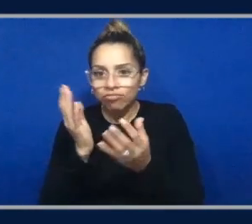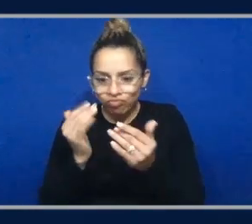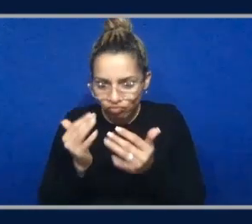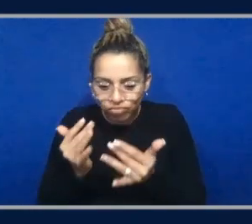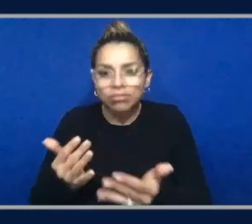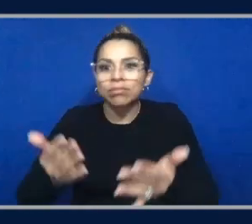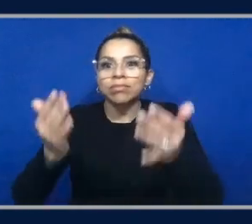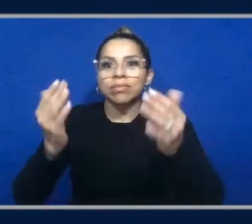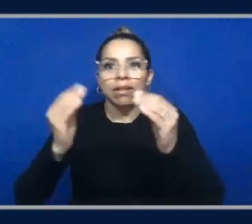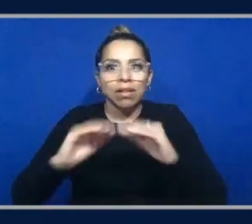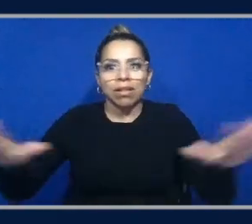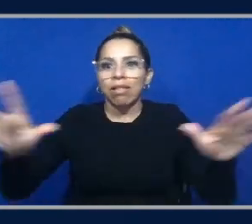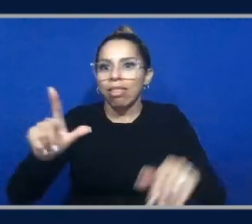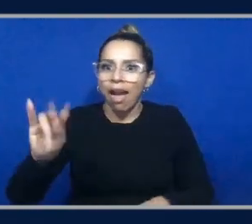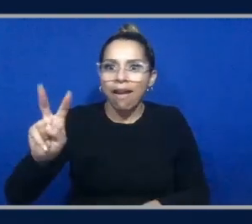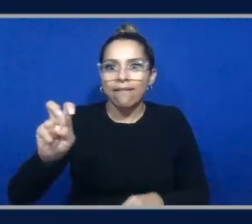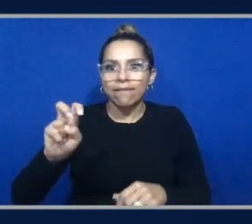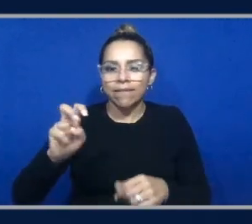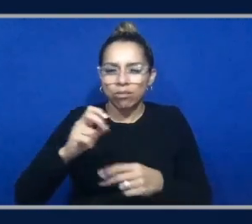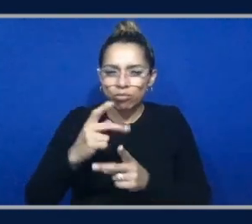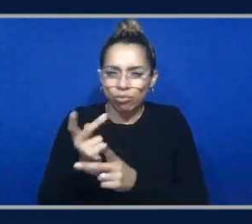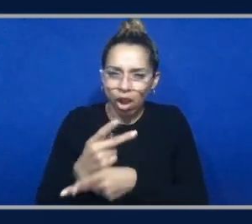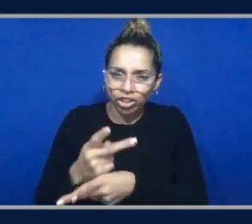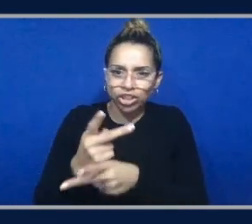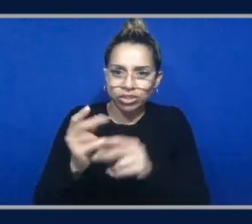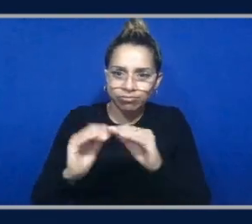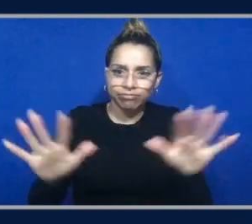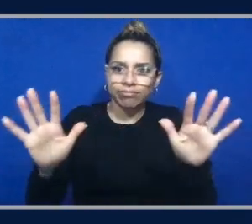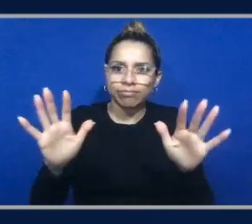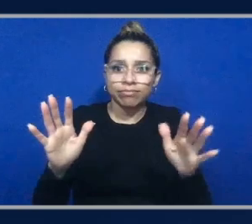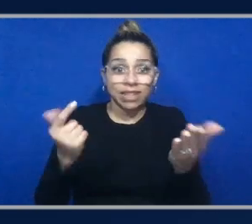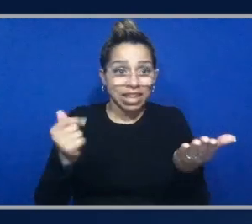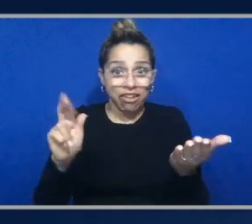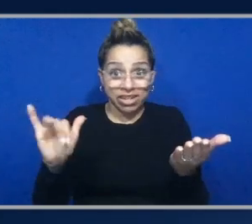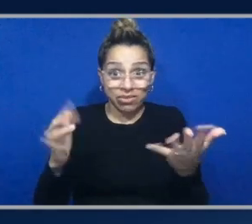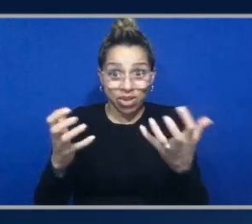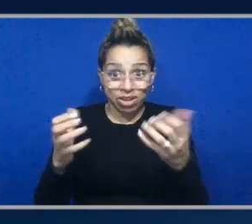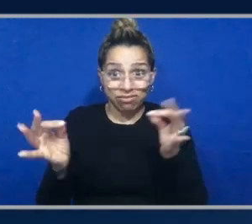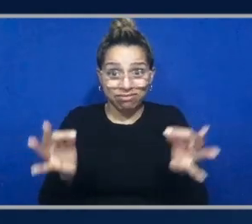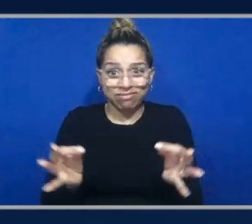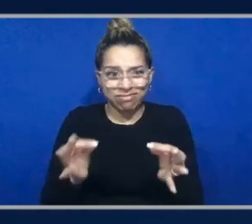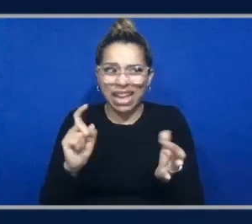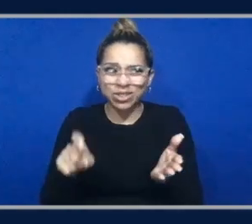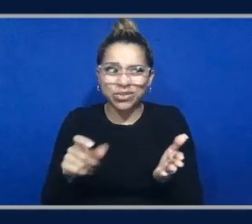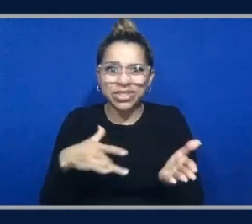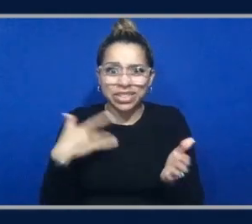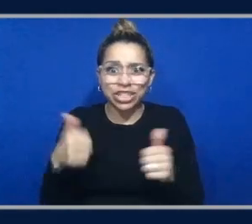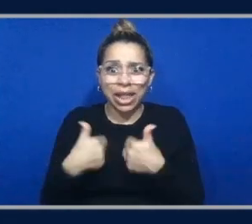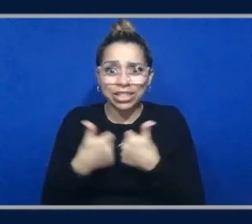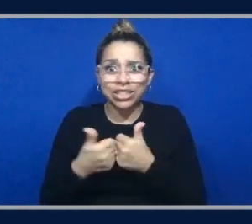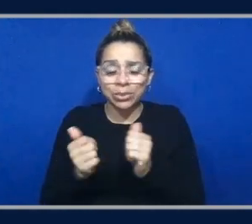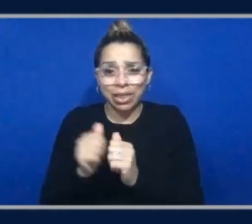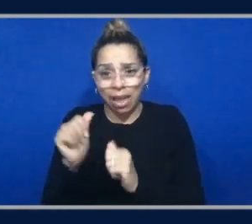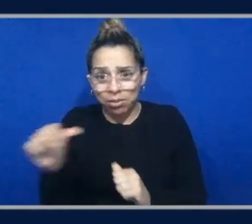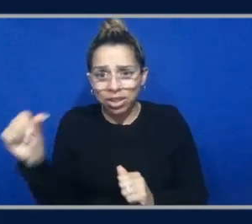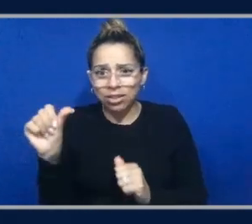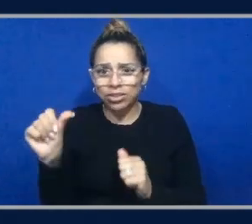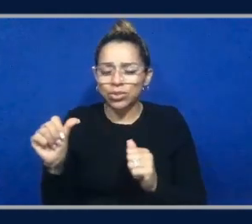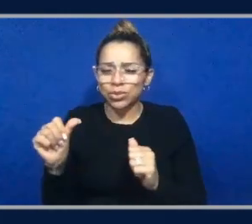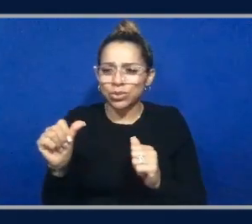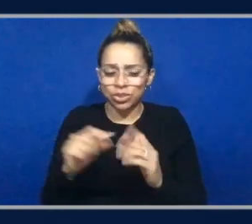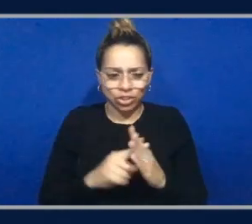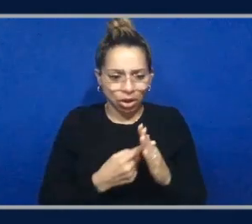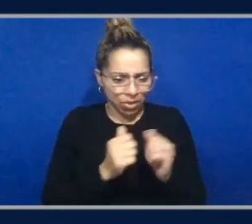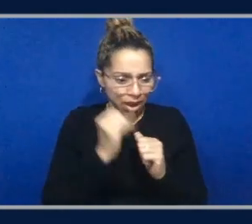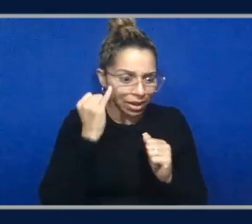about, that's got to be challenging with Amazon to get things into production, right? Sure. It's challenging.